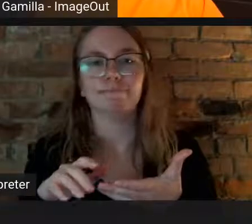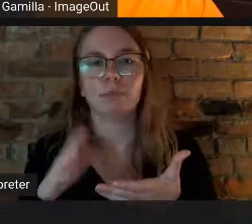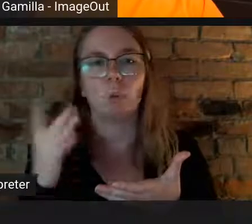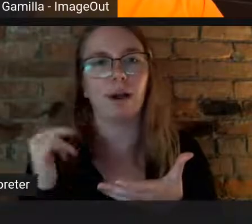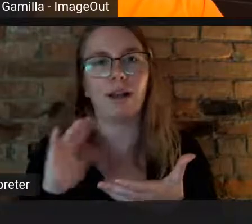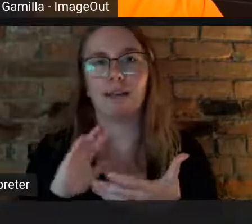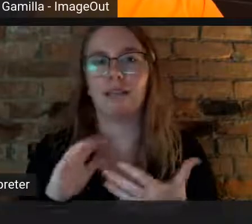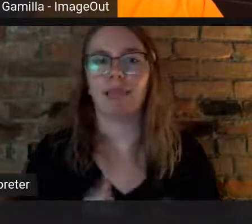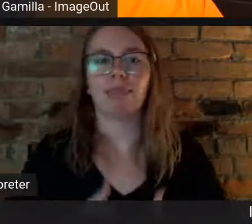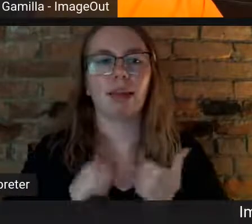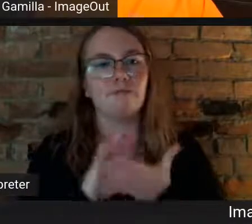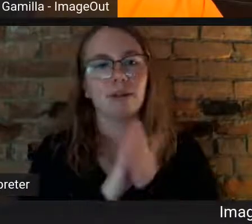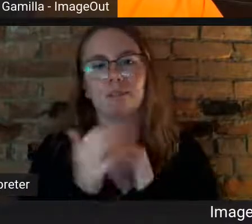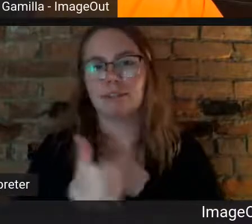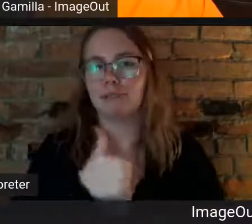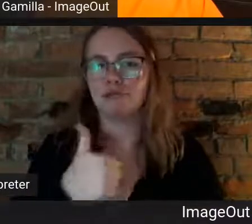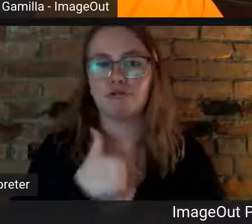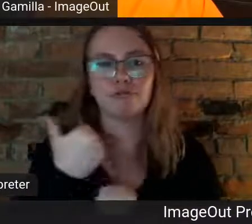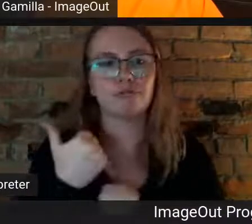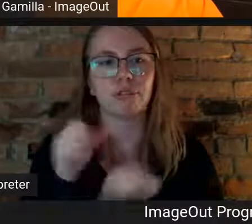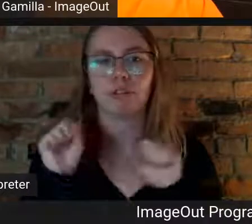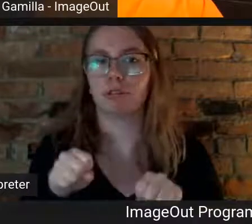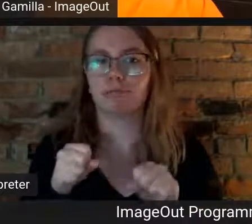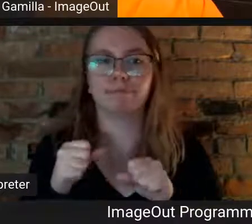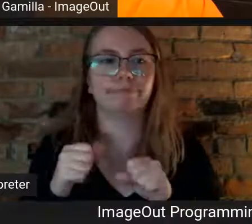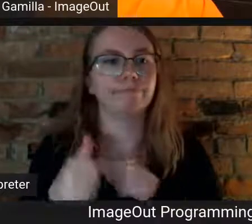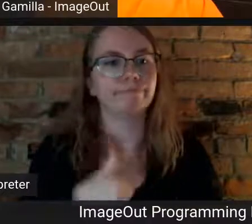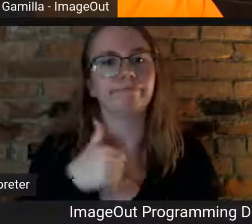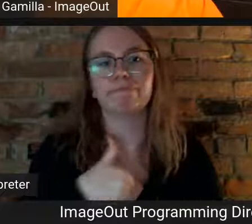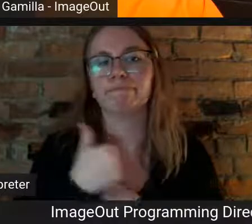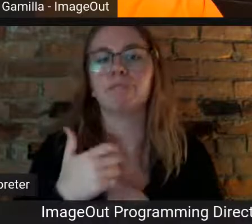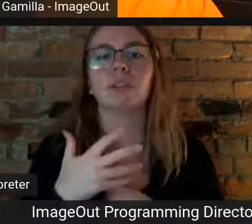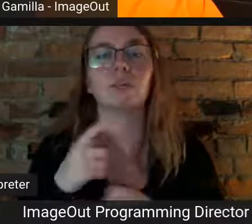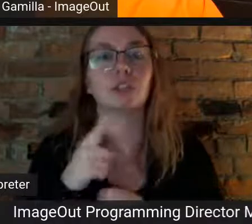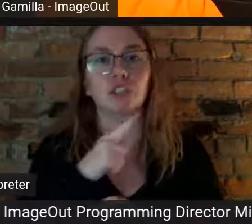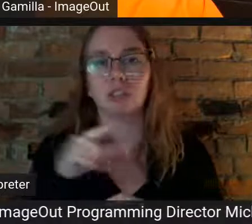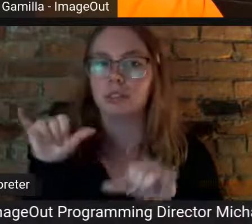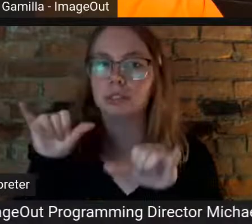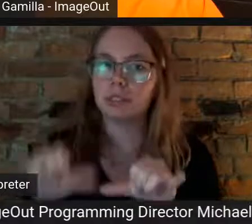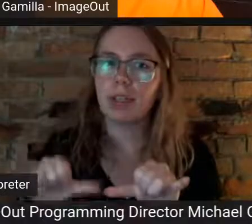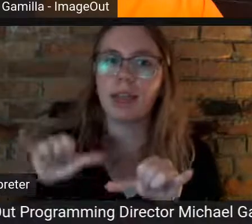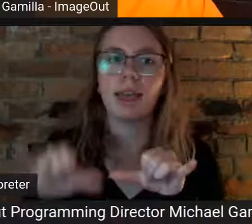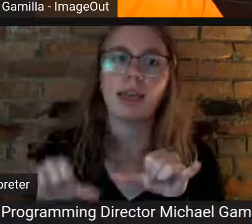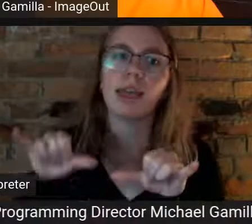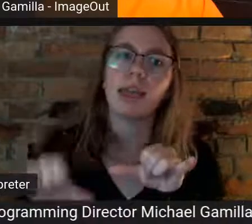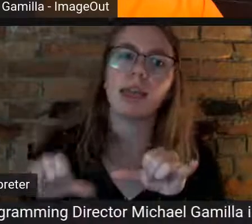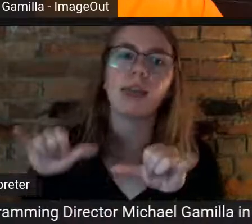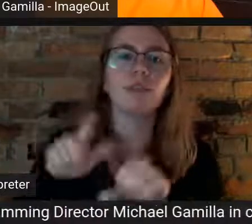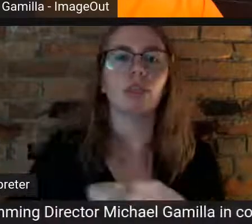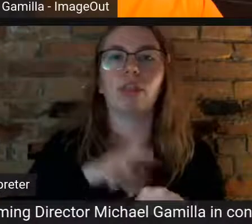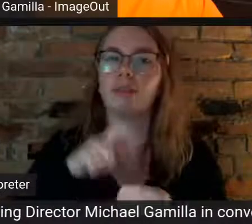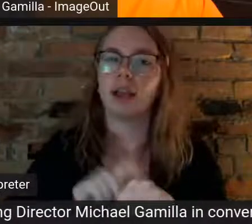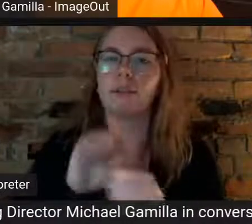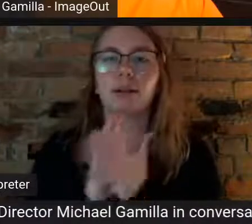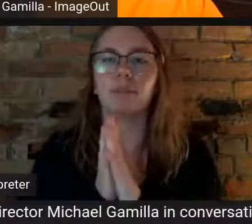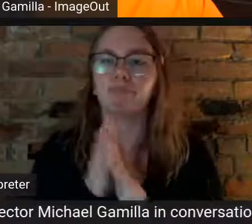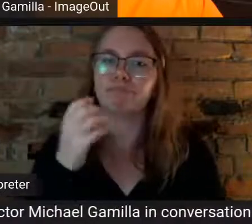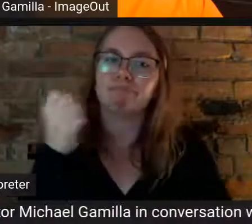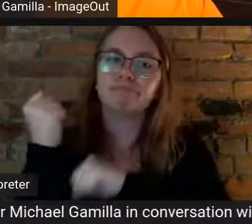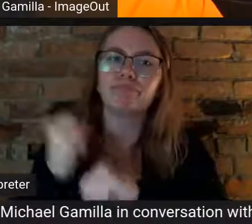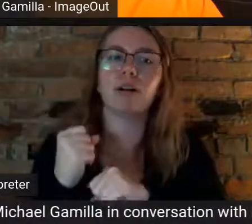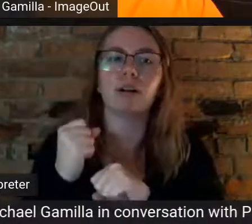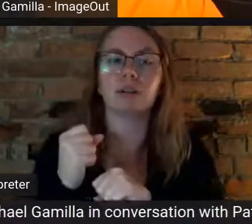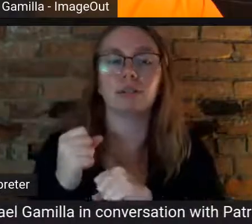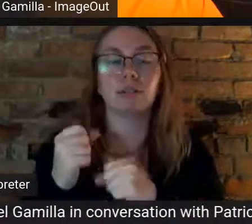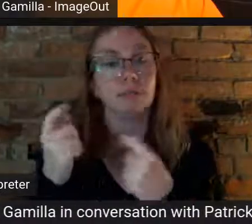on the line. But she had stayed for so long and acted as a support and figure of strength that she inspired a new